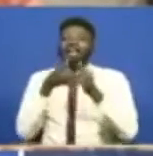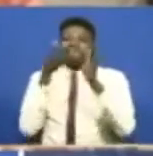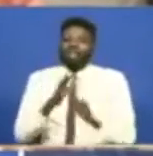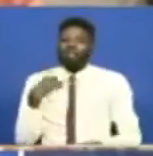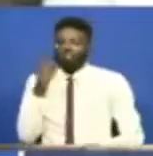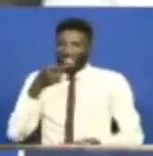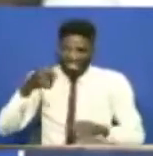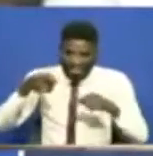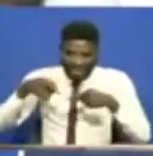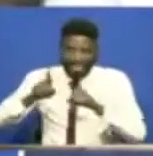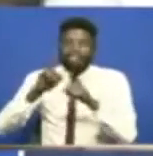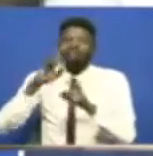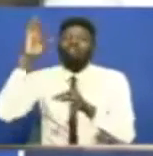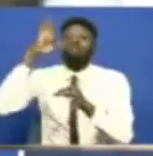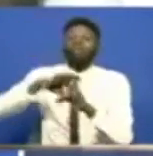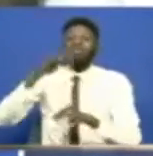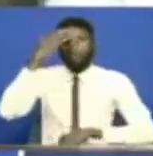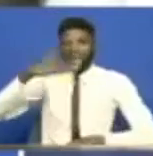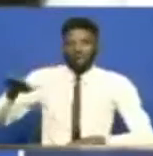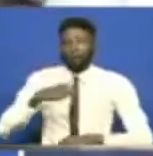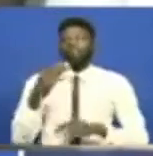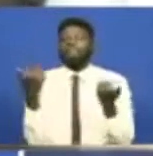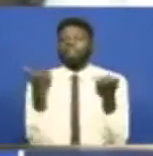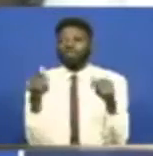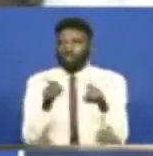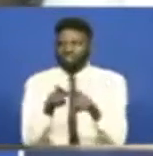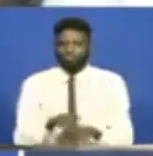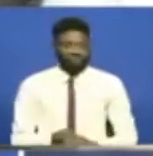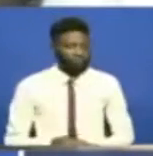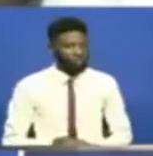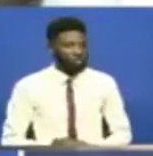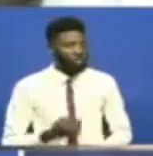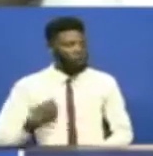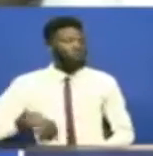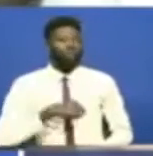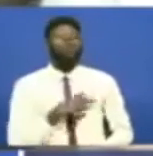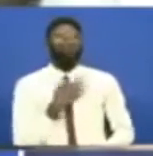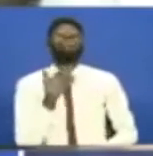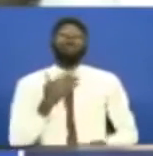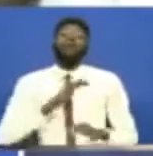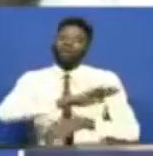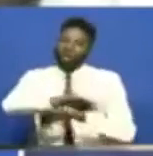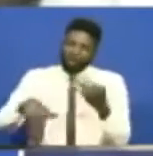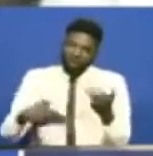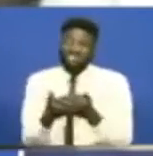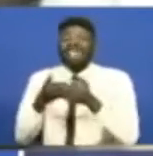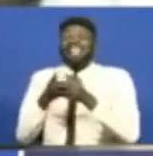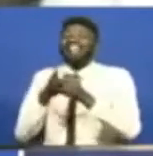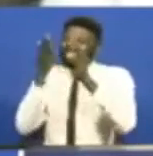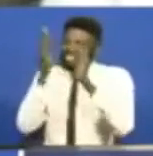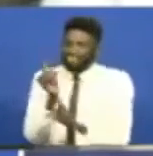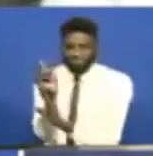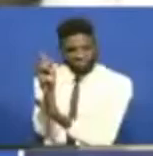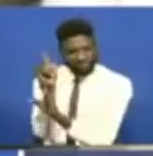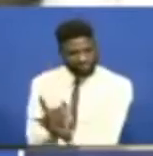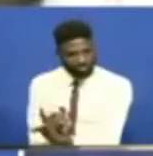to parliament. Nataka viongozi wa chumbe wote, wote, and I mean that,